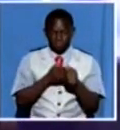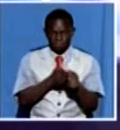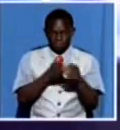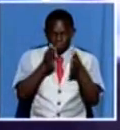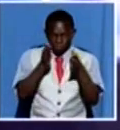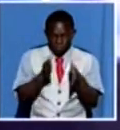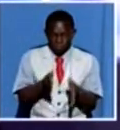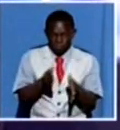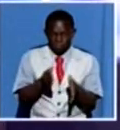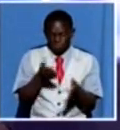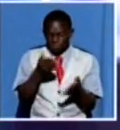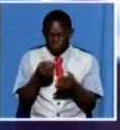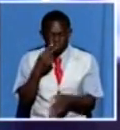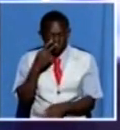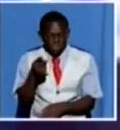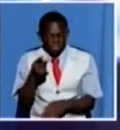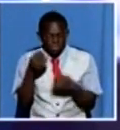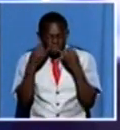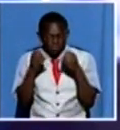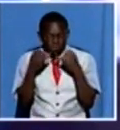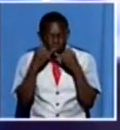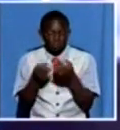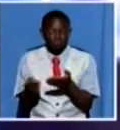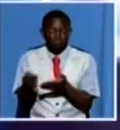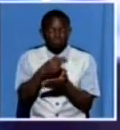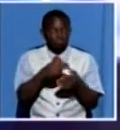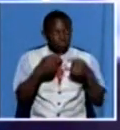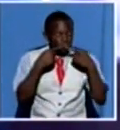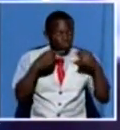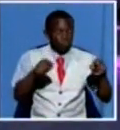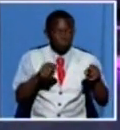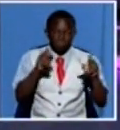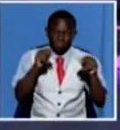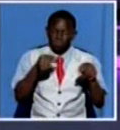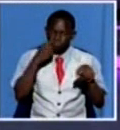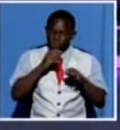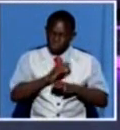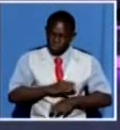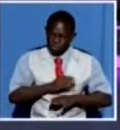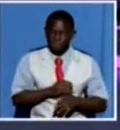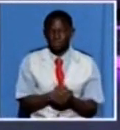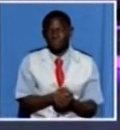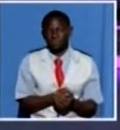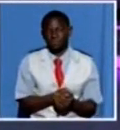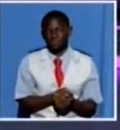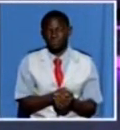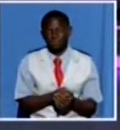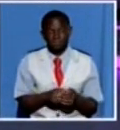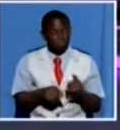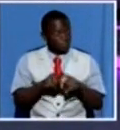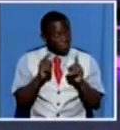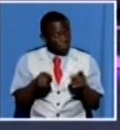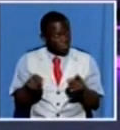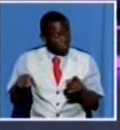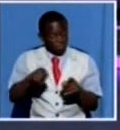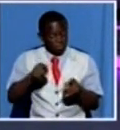have but how can they verify evidence? How can they verify if the people with information are not coming up